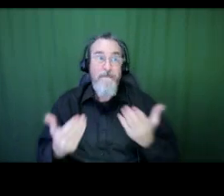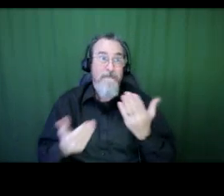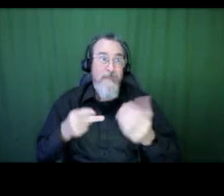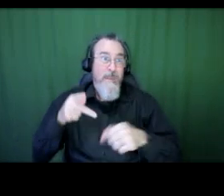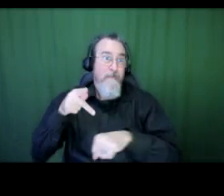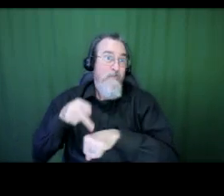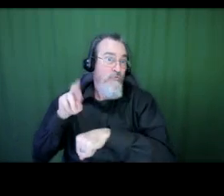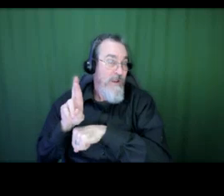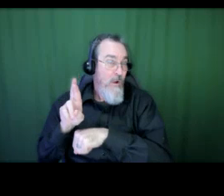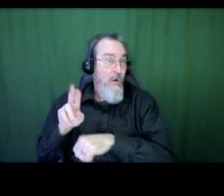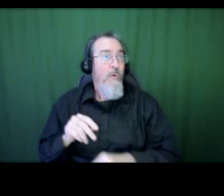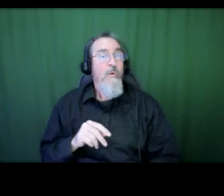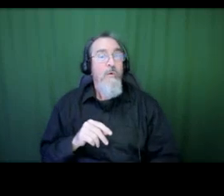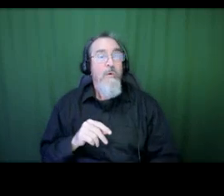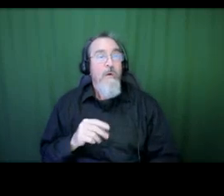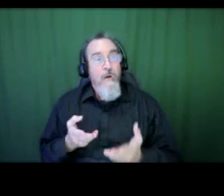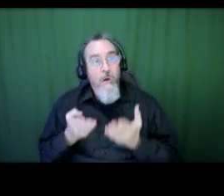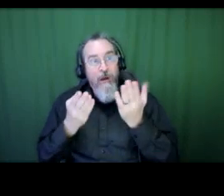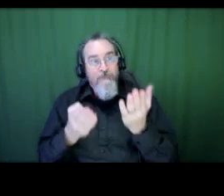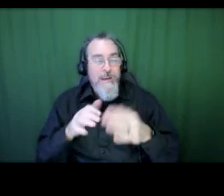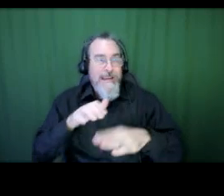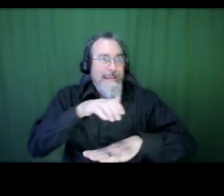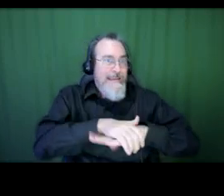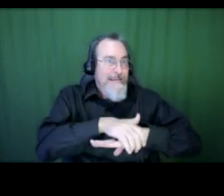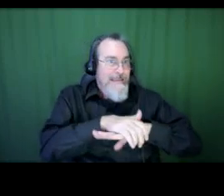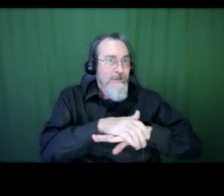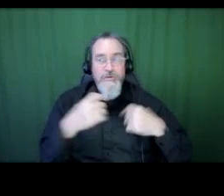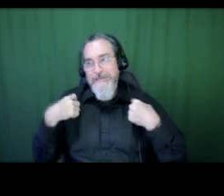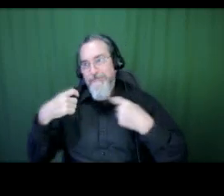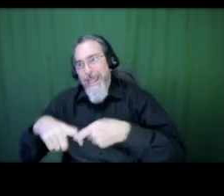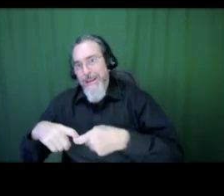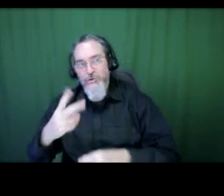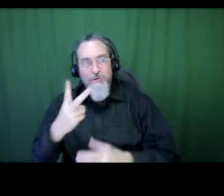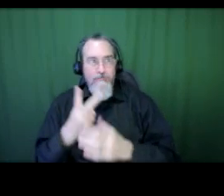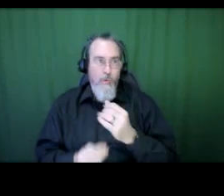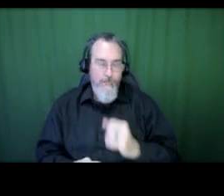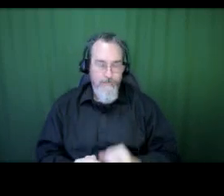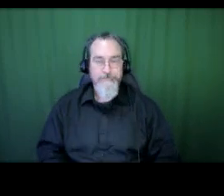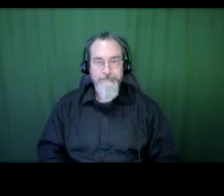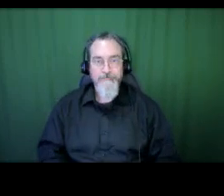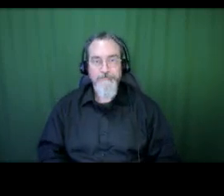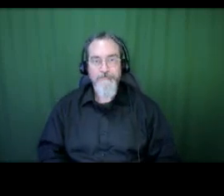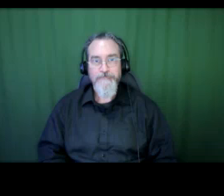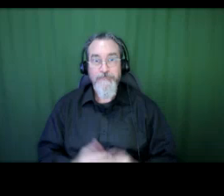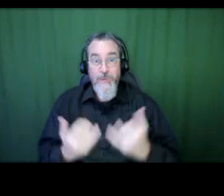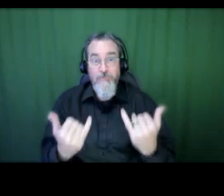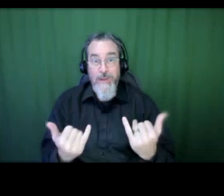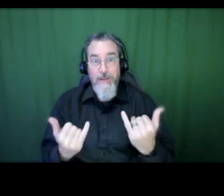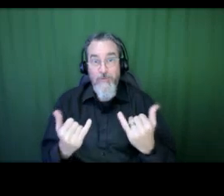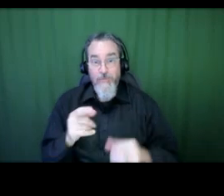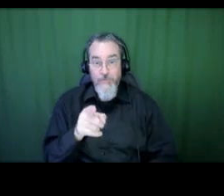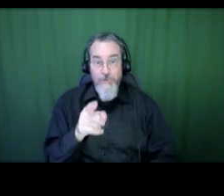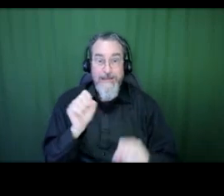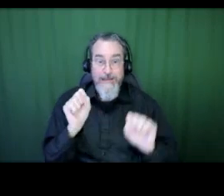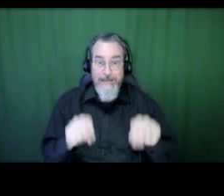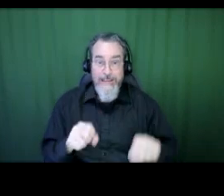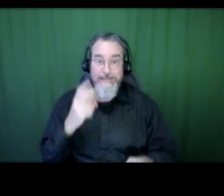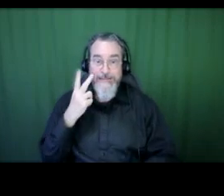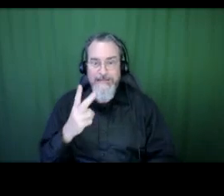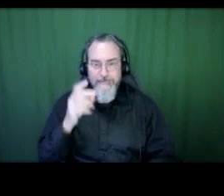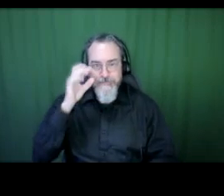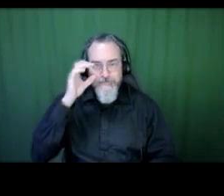at offering it in English as well as Spanish. So right now, you can see what the little icons on